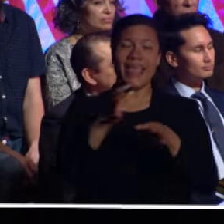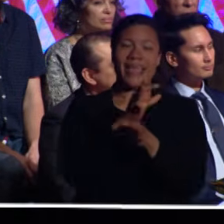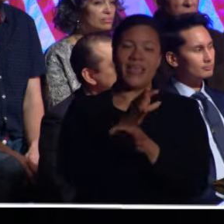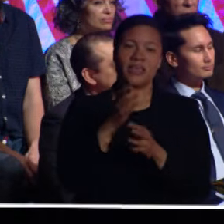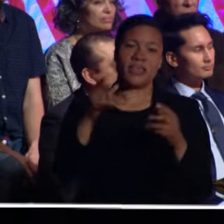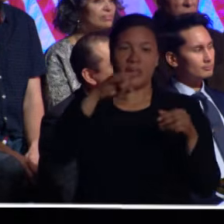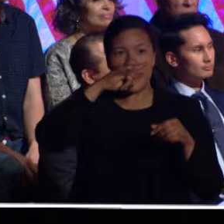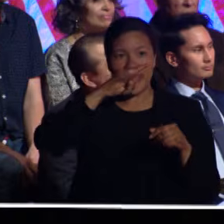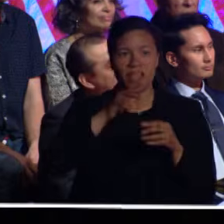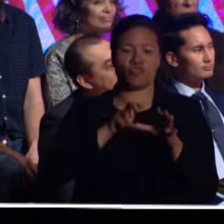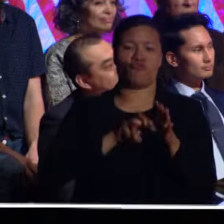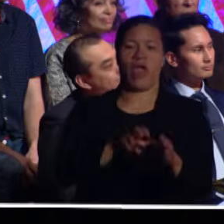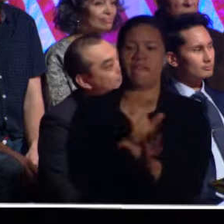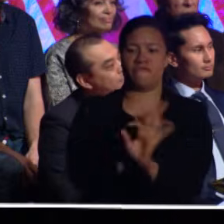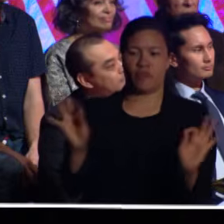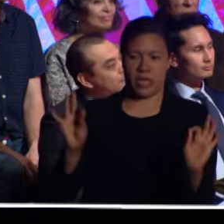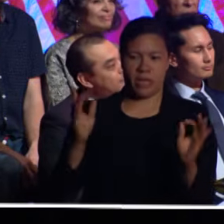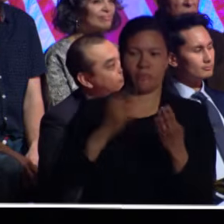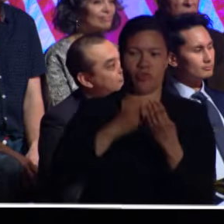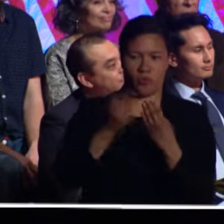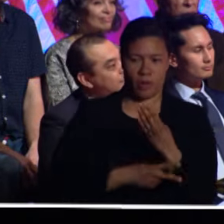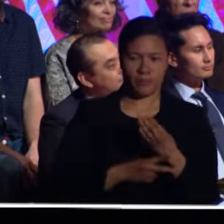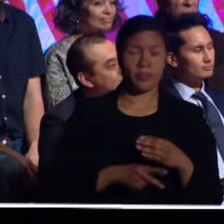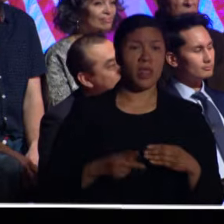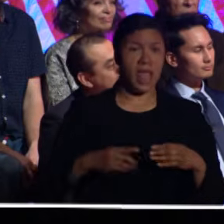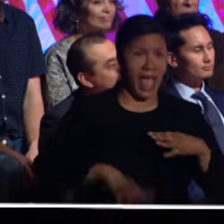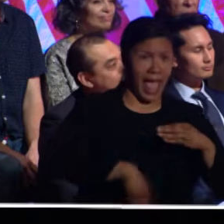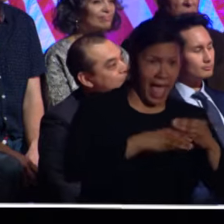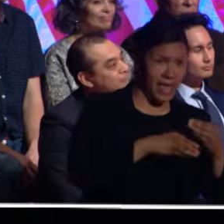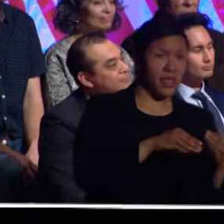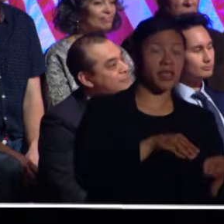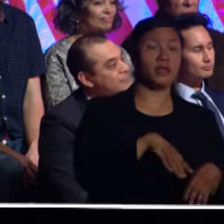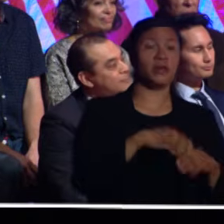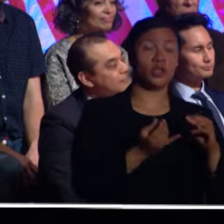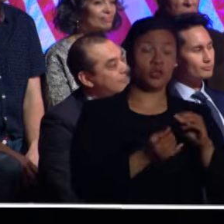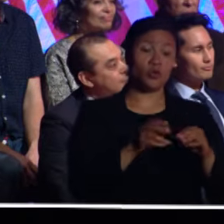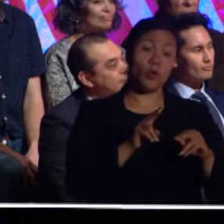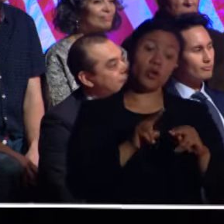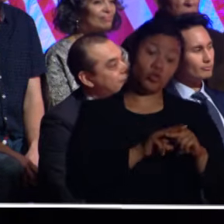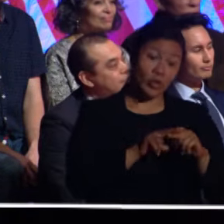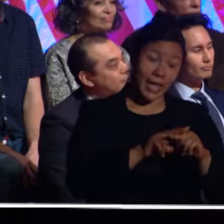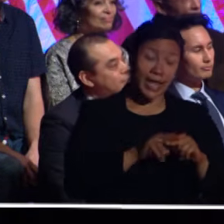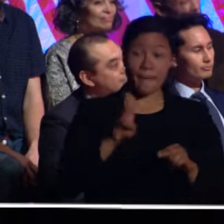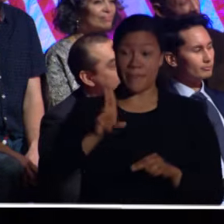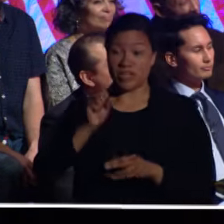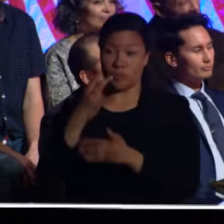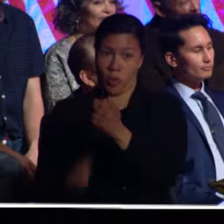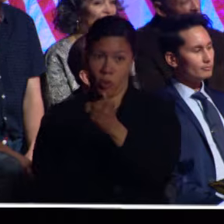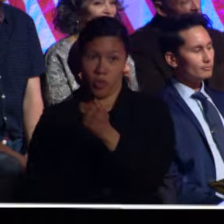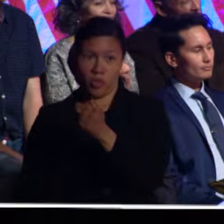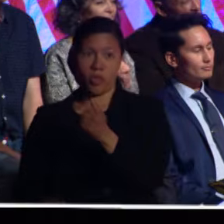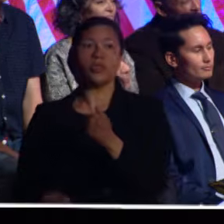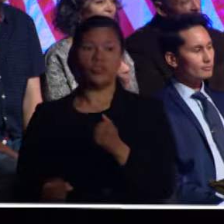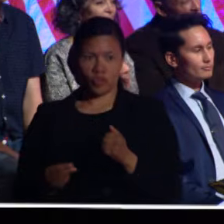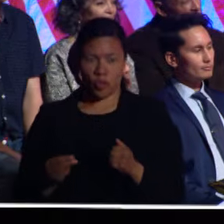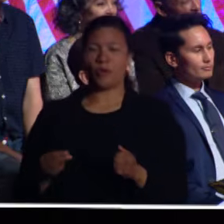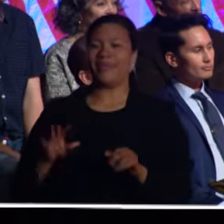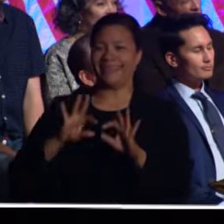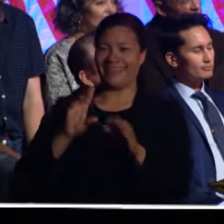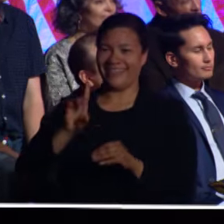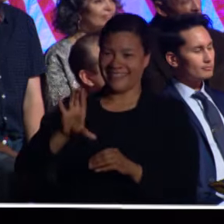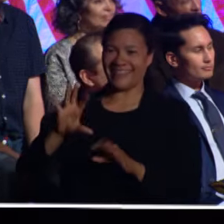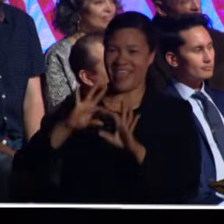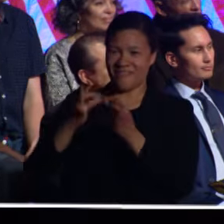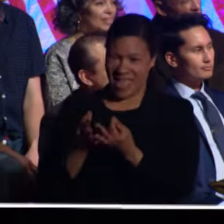metro trains as well as buses, every year we are able to put hundreds of dollars back in the pockets of DC